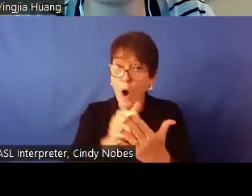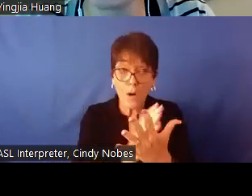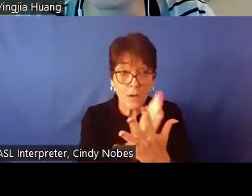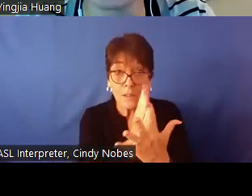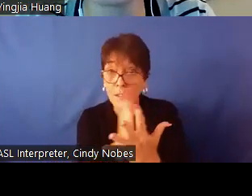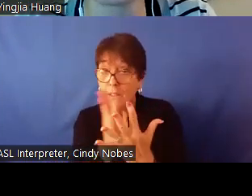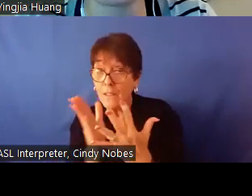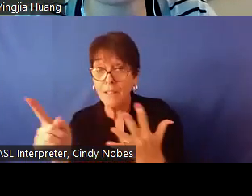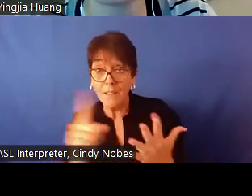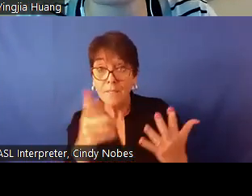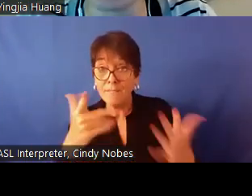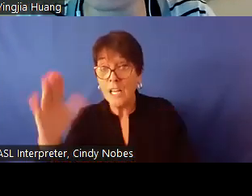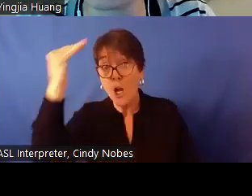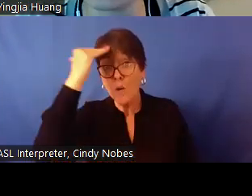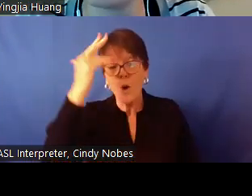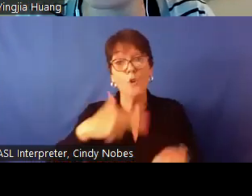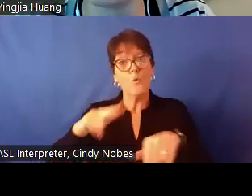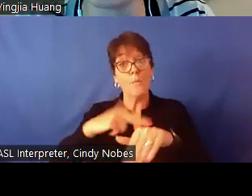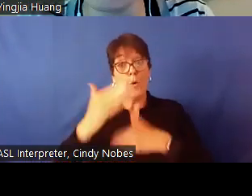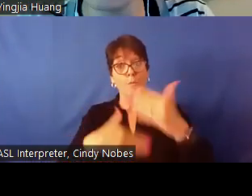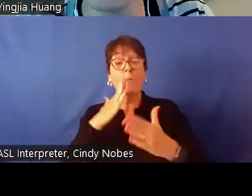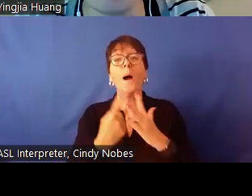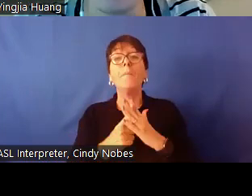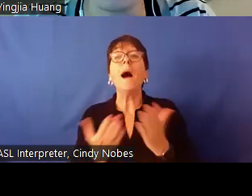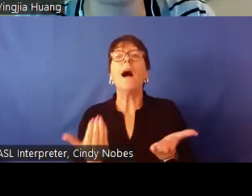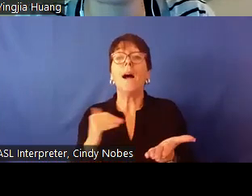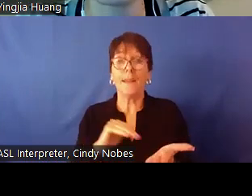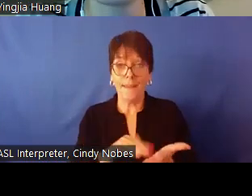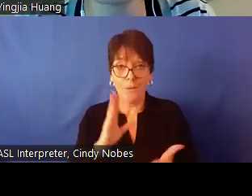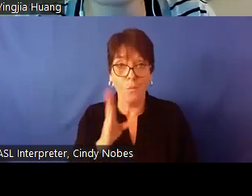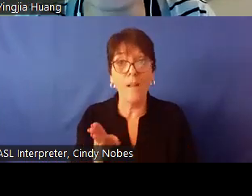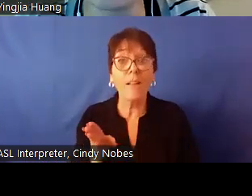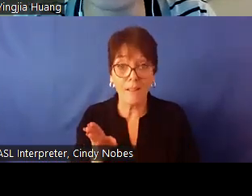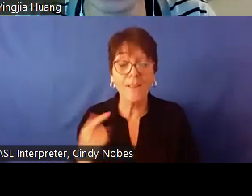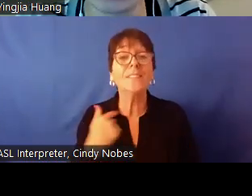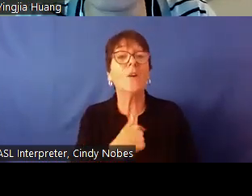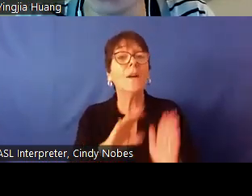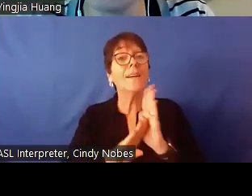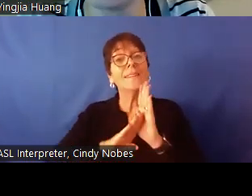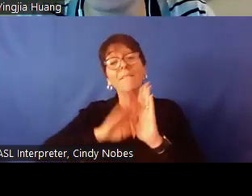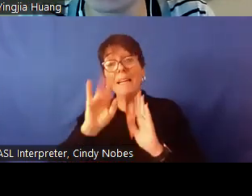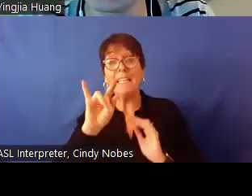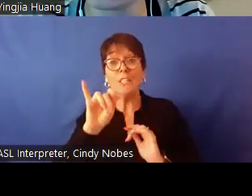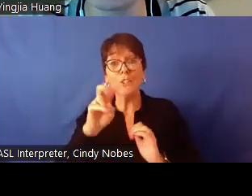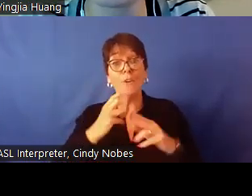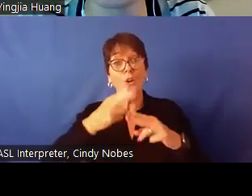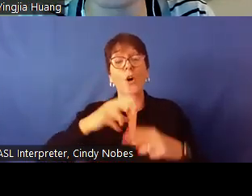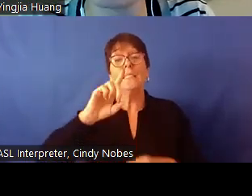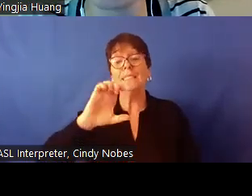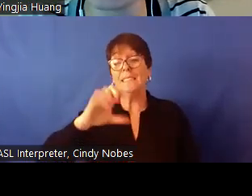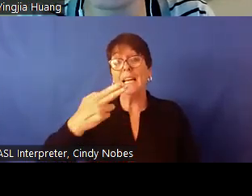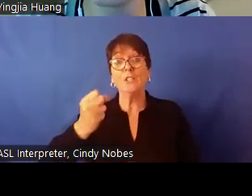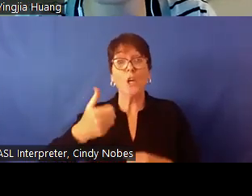are aware that the normal processing will begin again. So we have developed an initiative called the DHCS